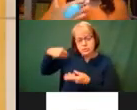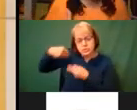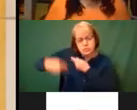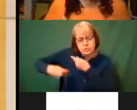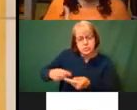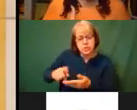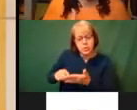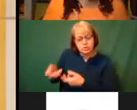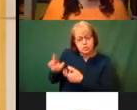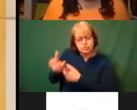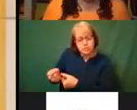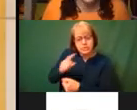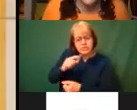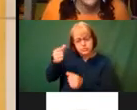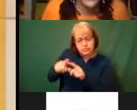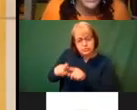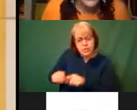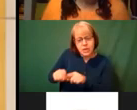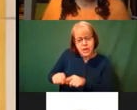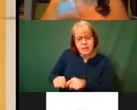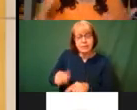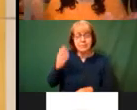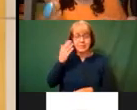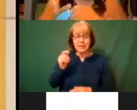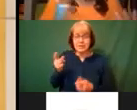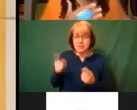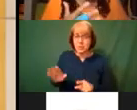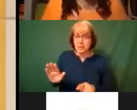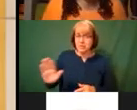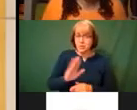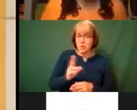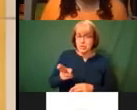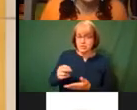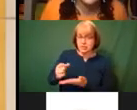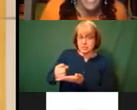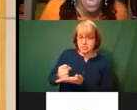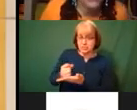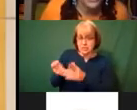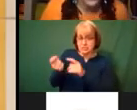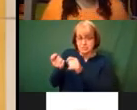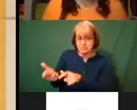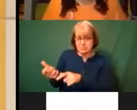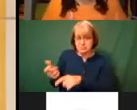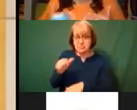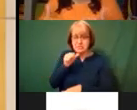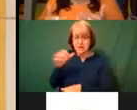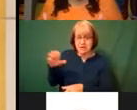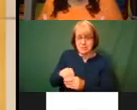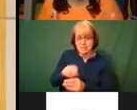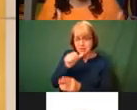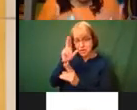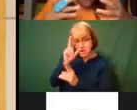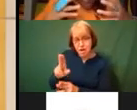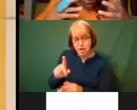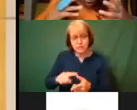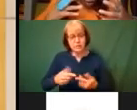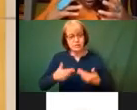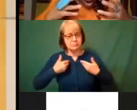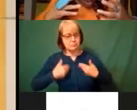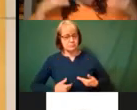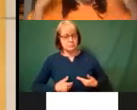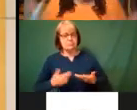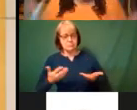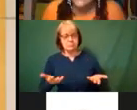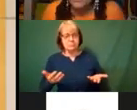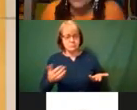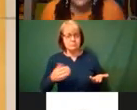when your history and experience gets erased, when your history and experience doesn't count, you become the ones that